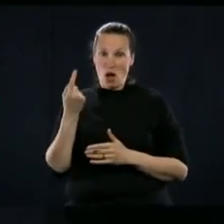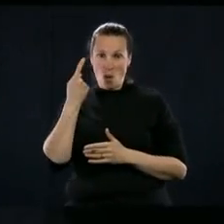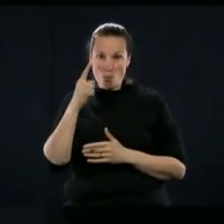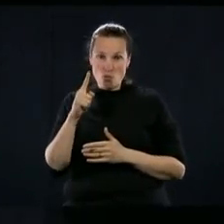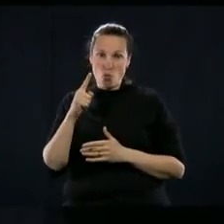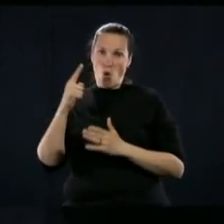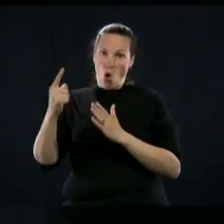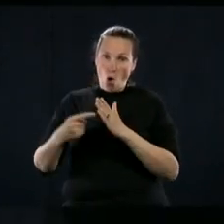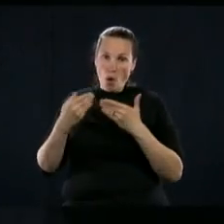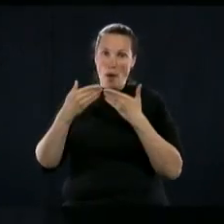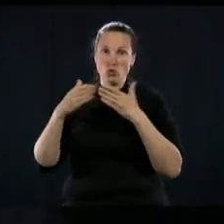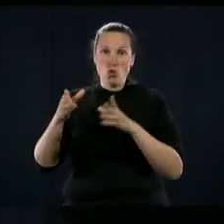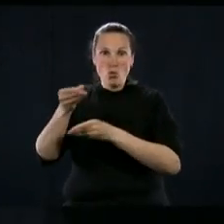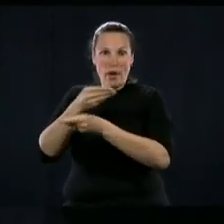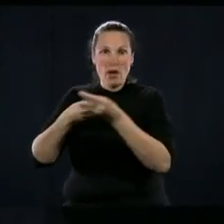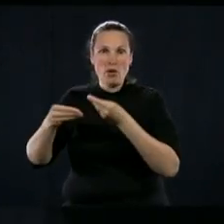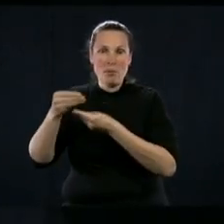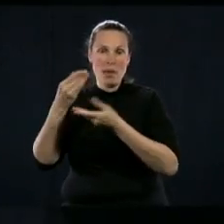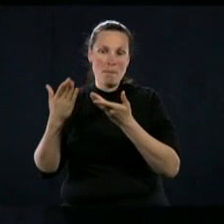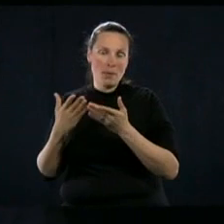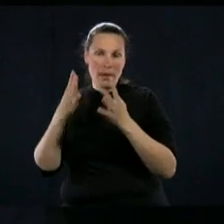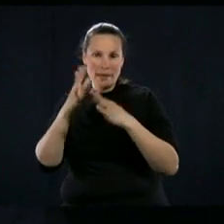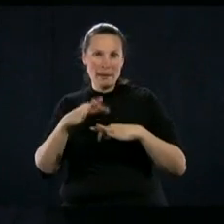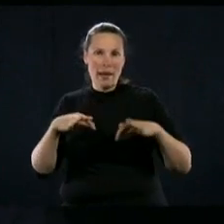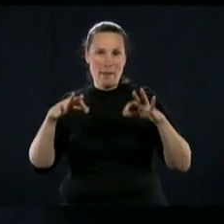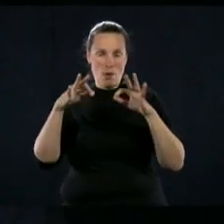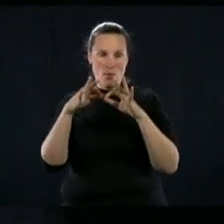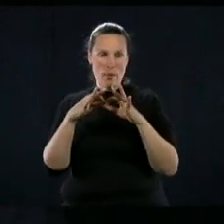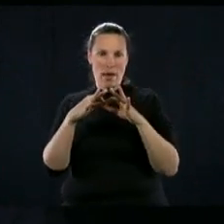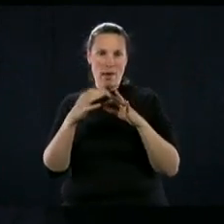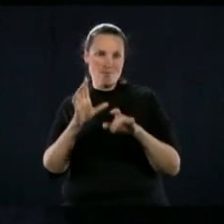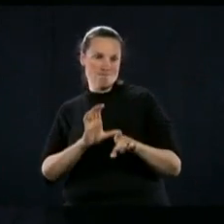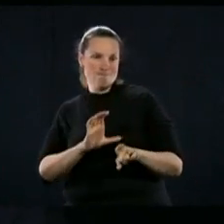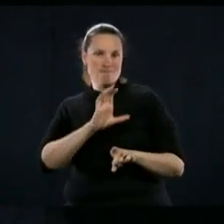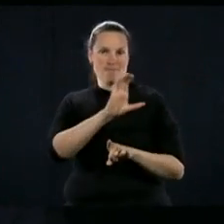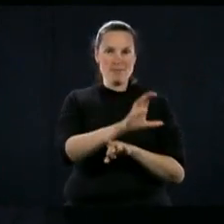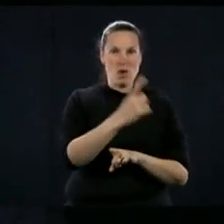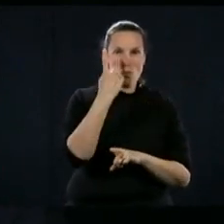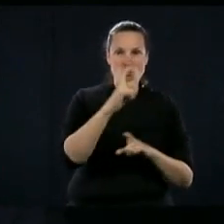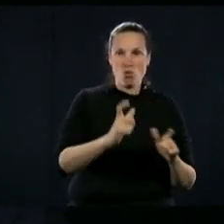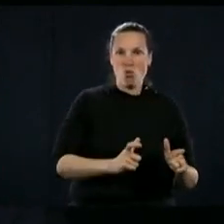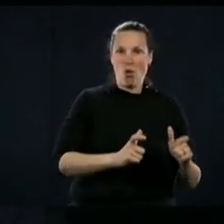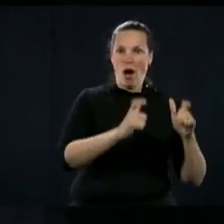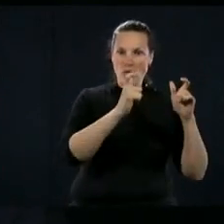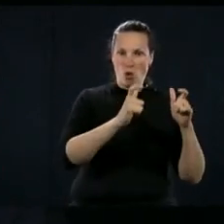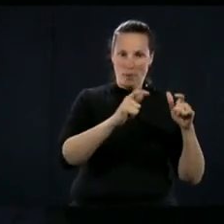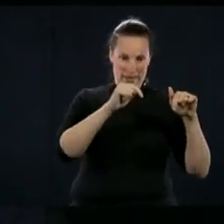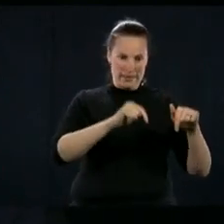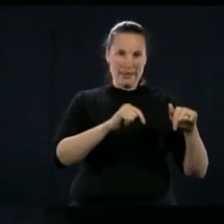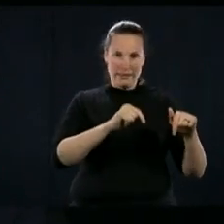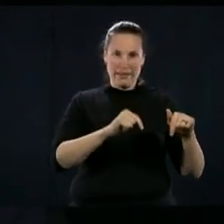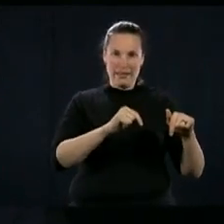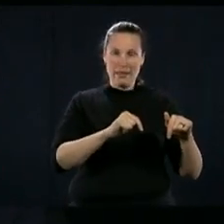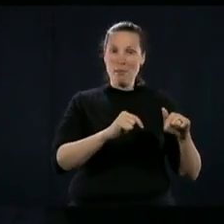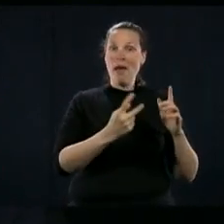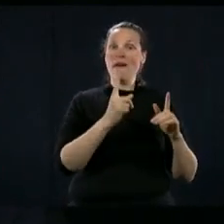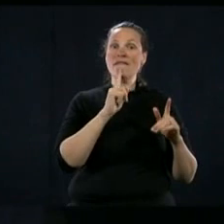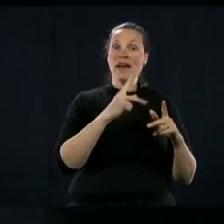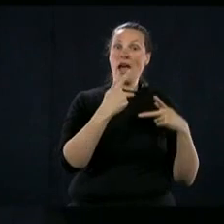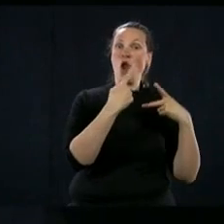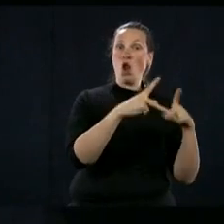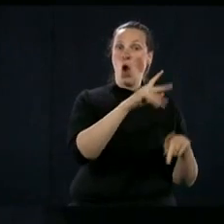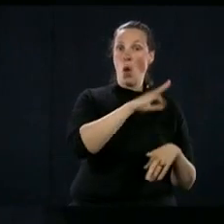will be used for the economic recovery, could it go to businesses that are here but who place their profits